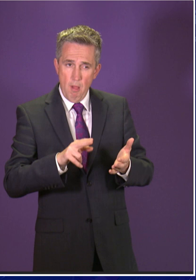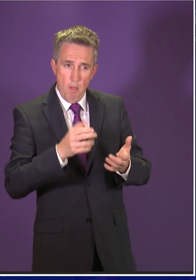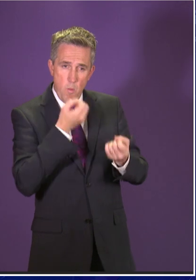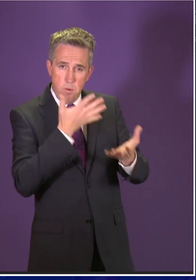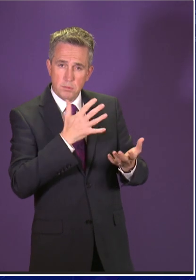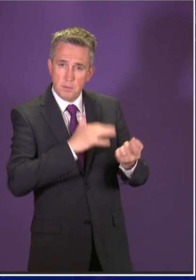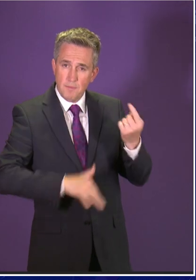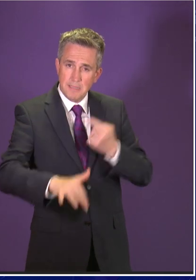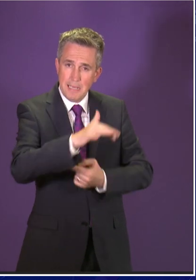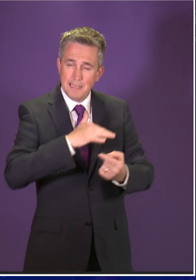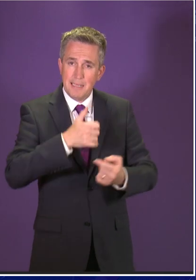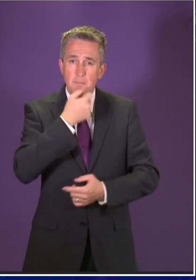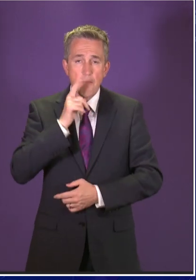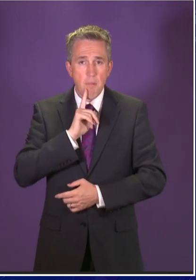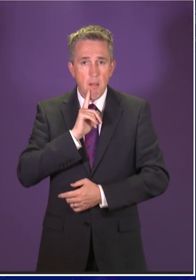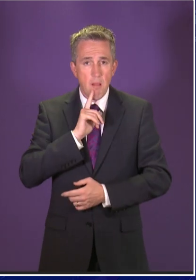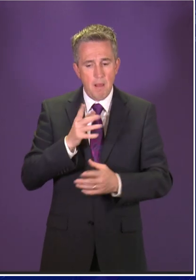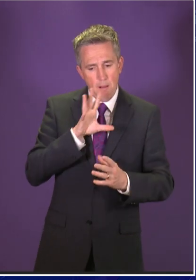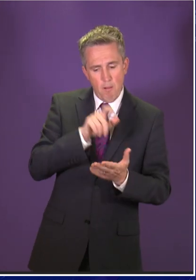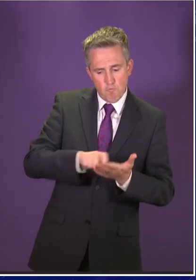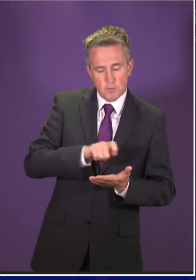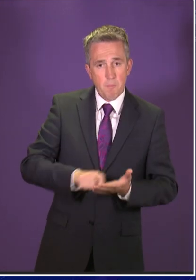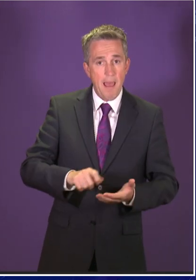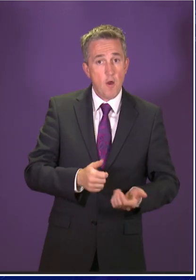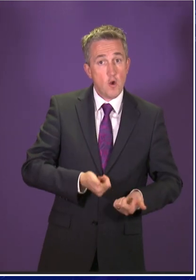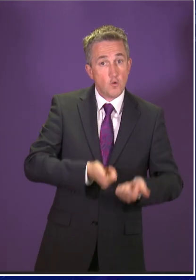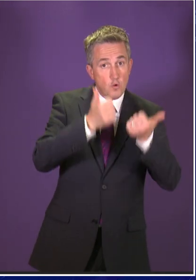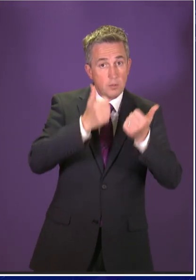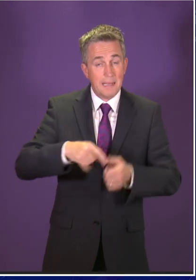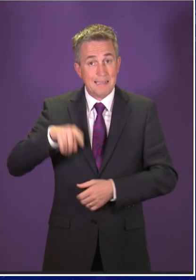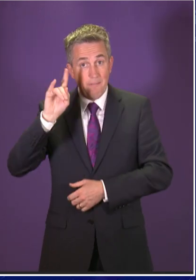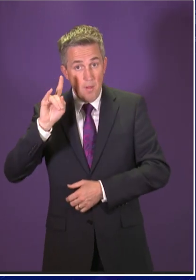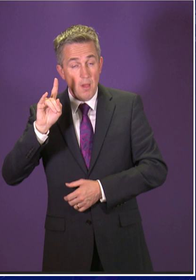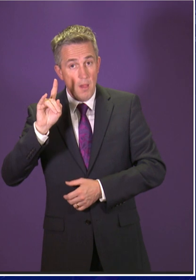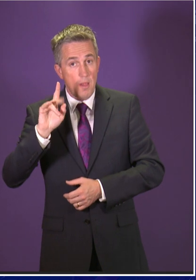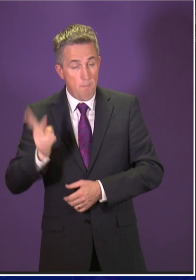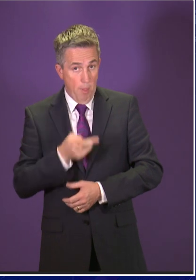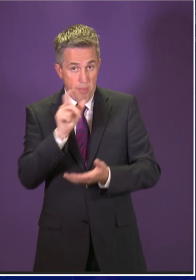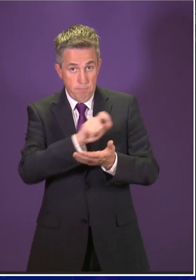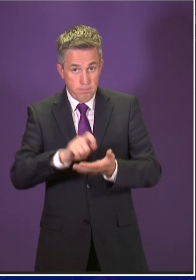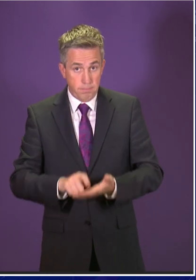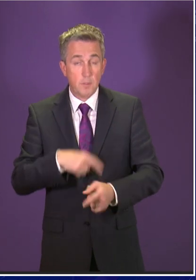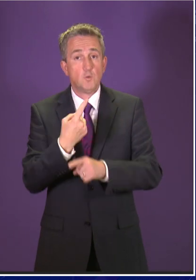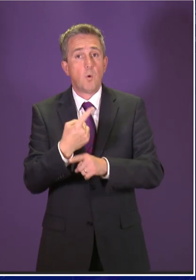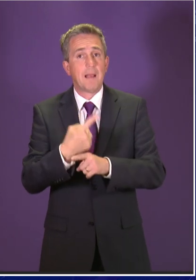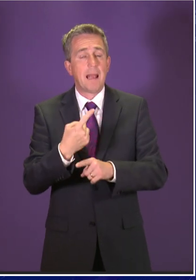of the human society, from the good and evil of morality, to the cultivation of familial